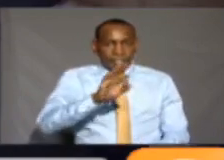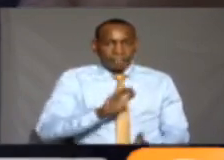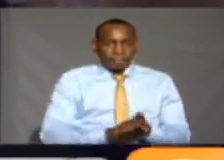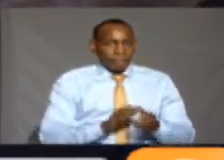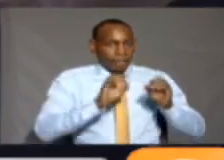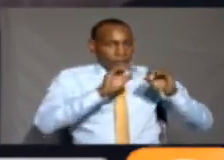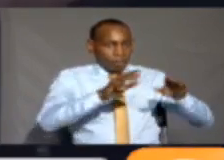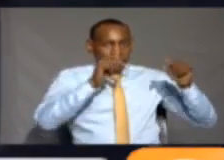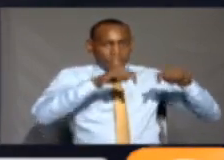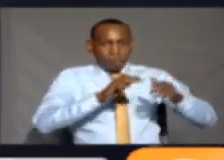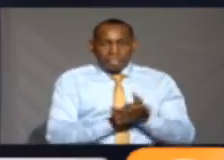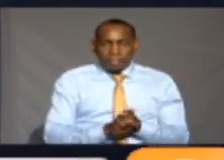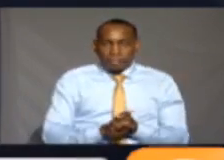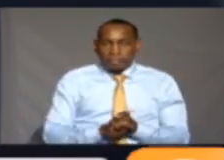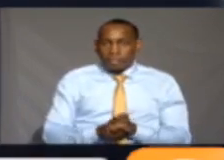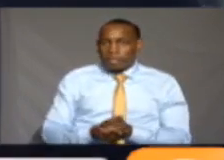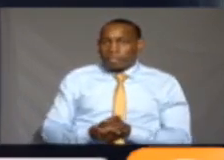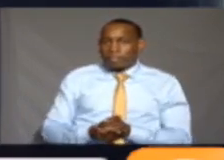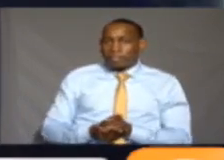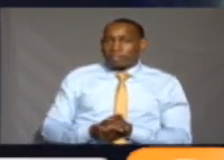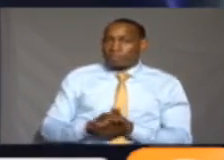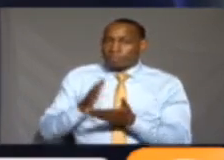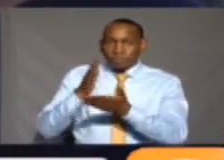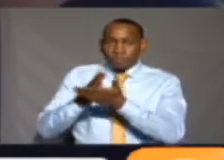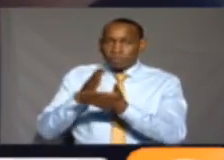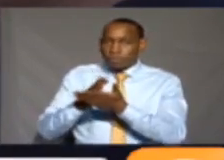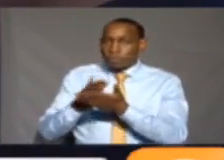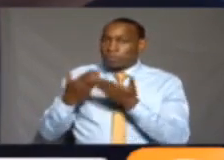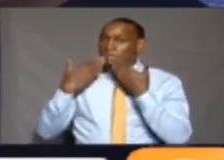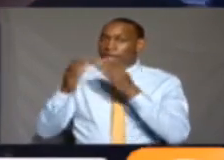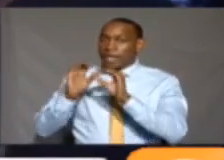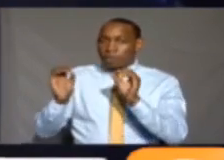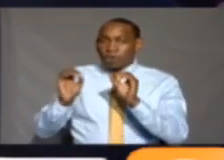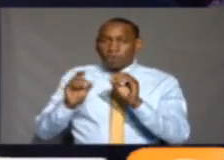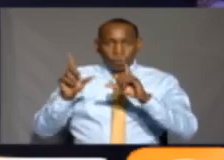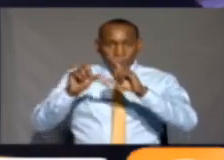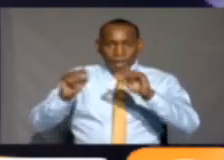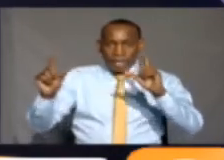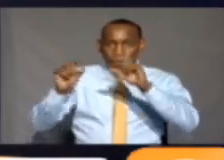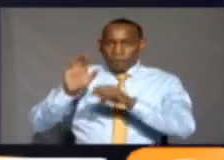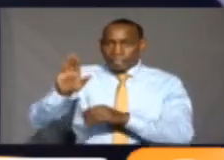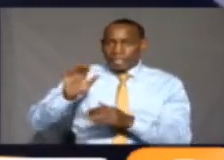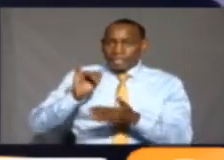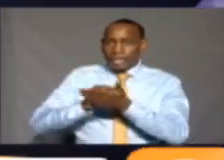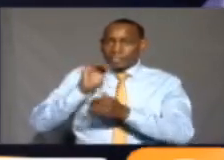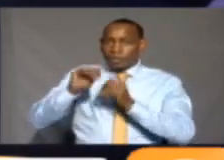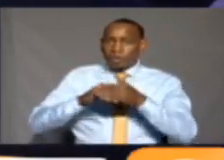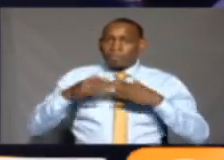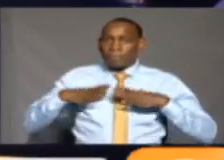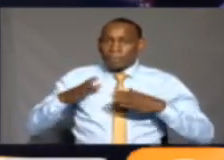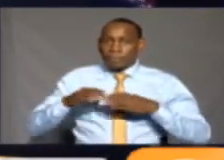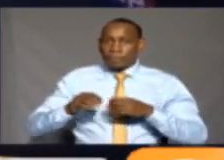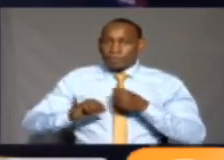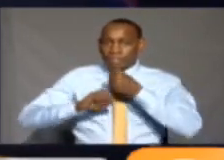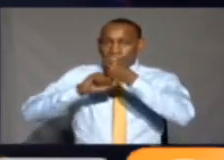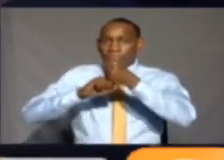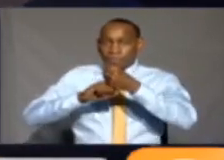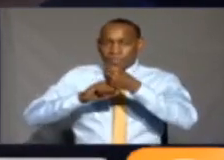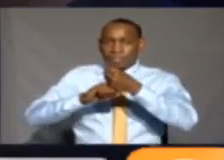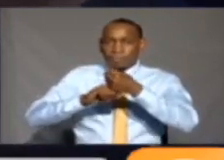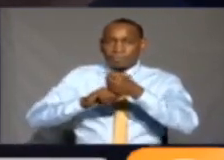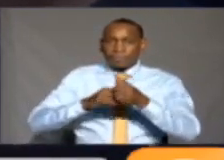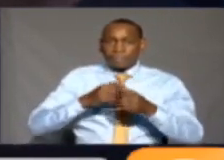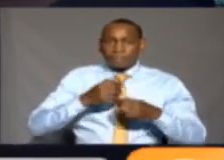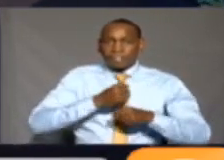you're losing today. You know, where's your bet? You know, I really don't appreciate what you said, that everyone who's bet on Senegal should change their